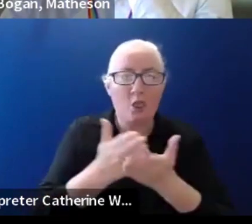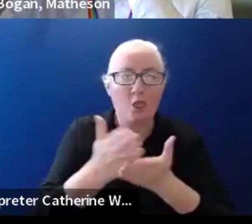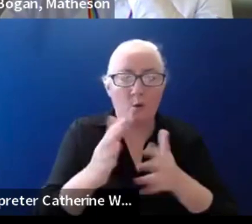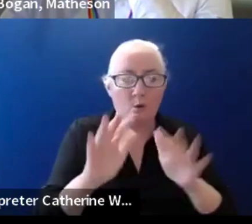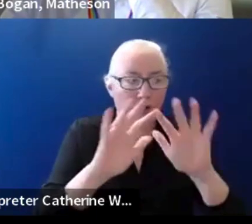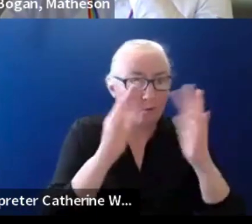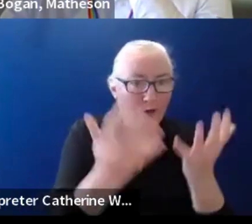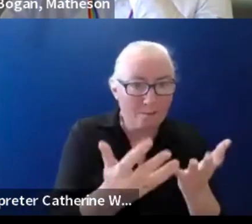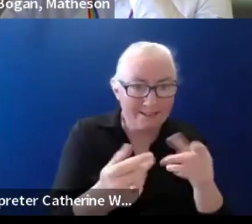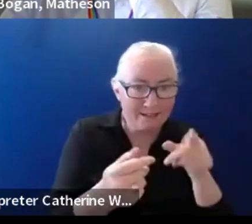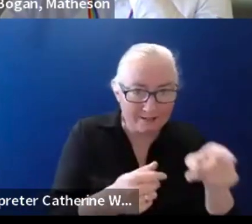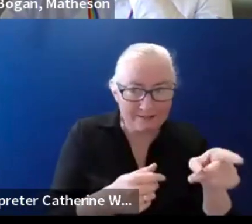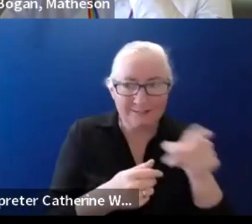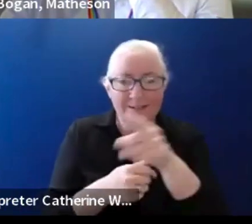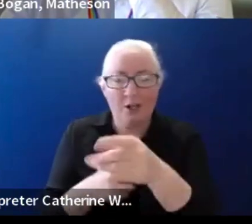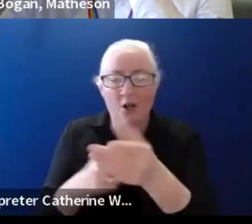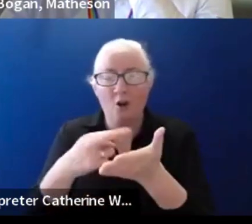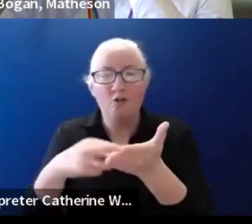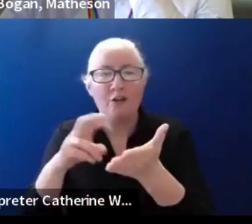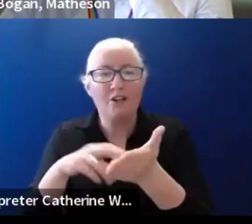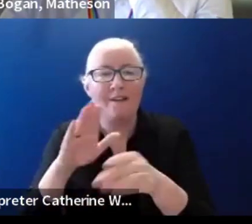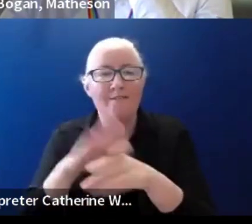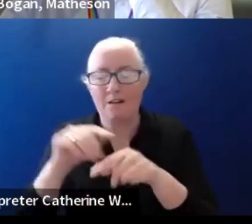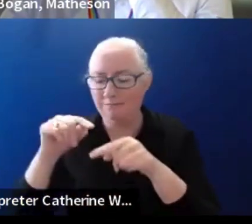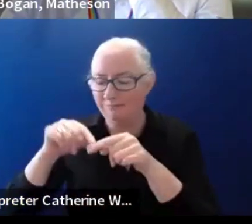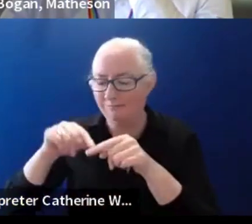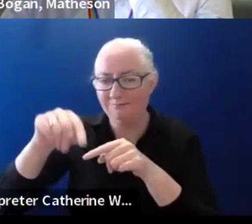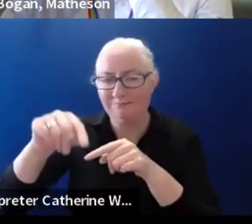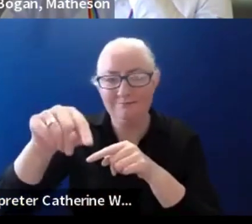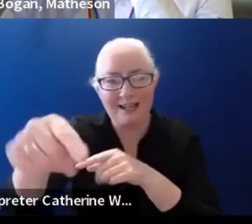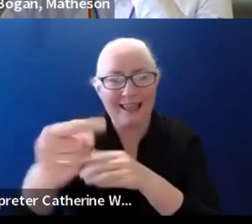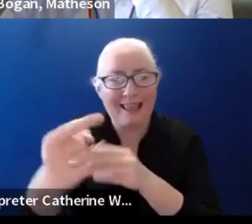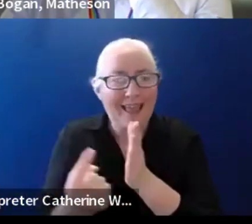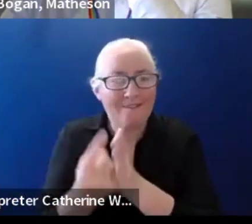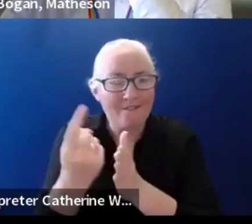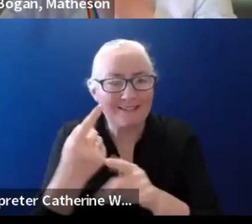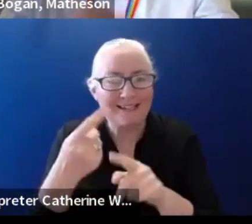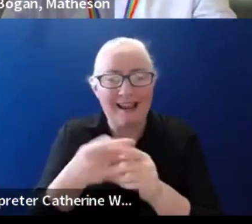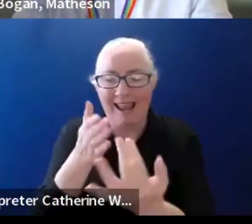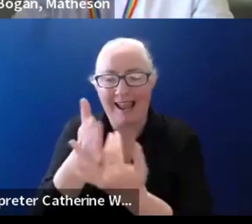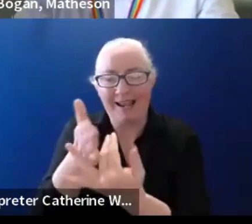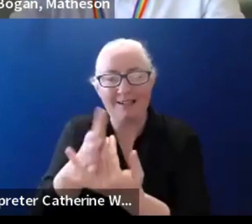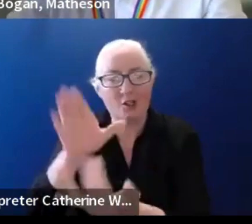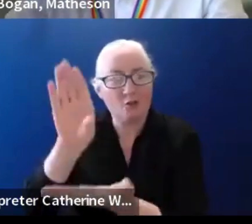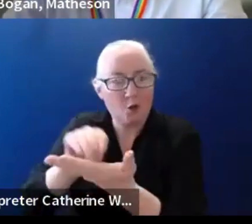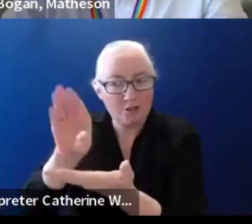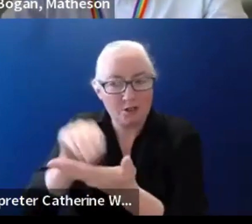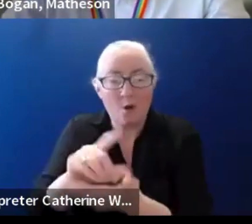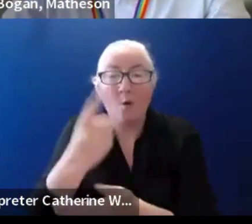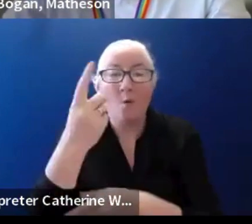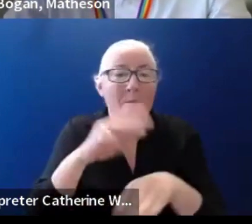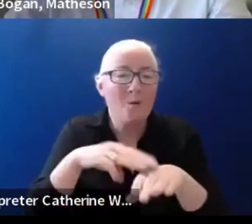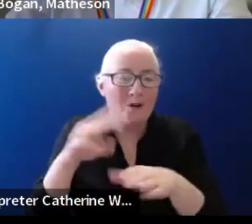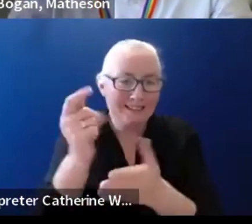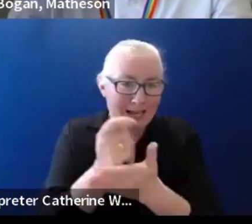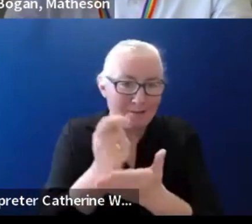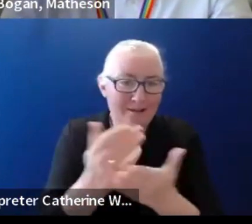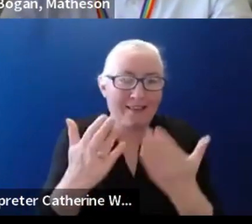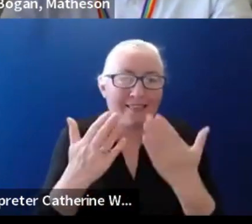website and register for upcoming webinars and to view the recordings. I will say once more, thank you to